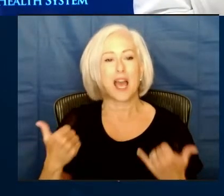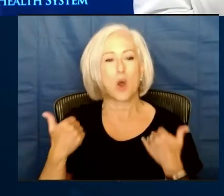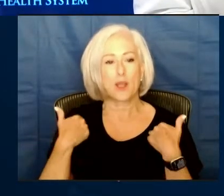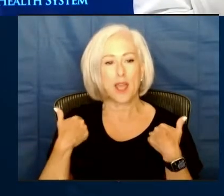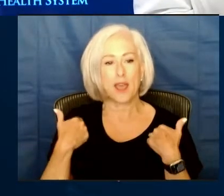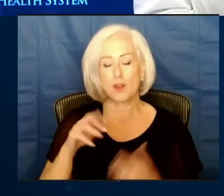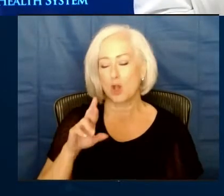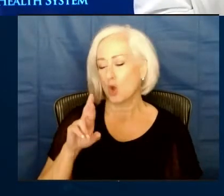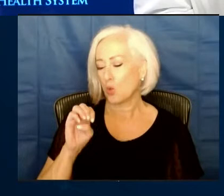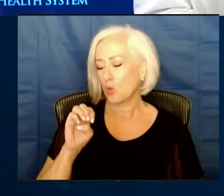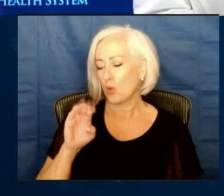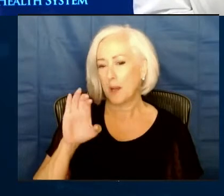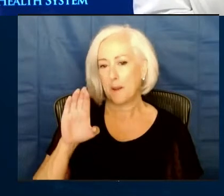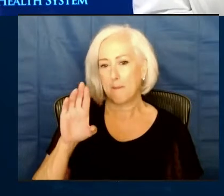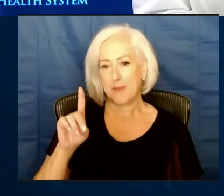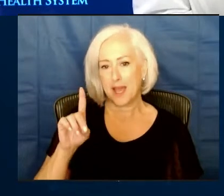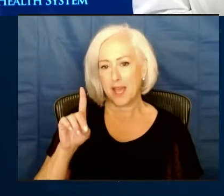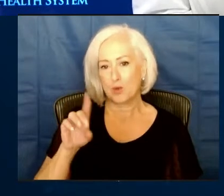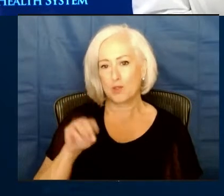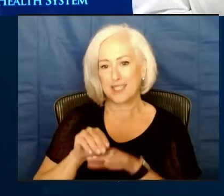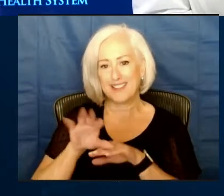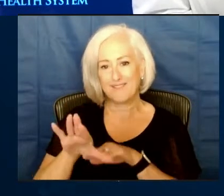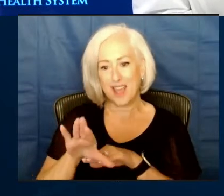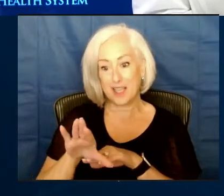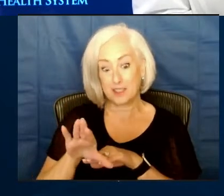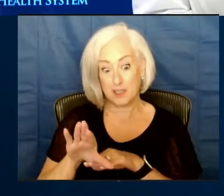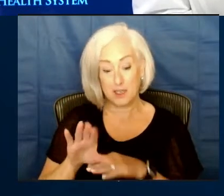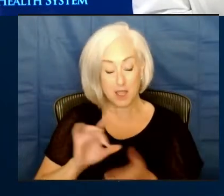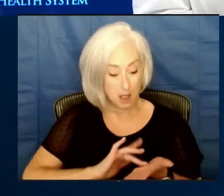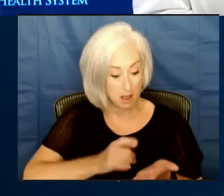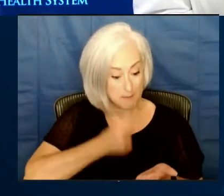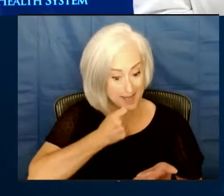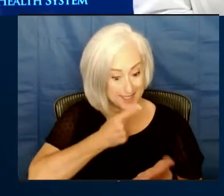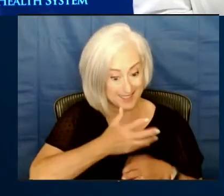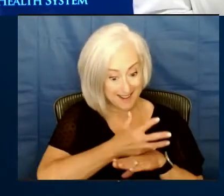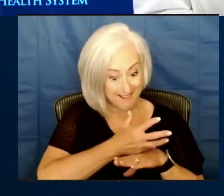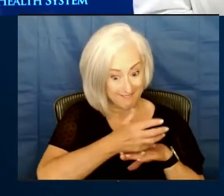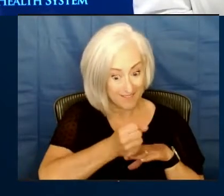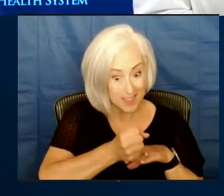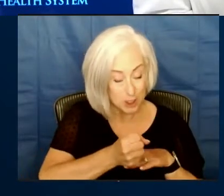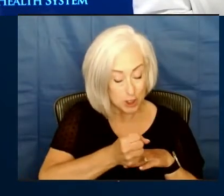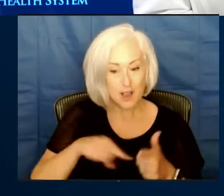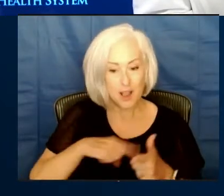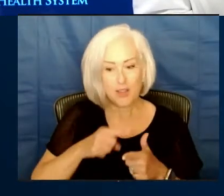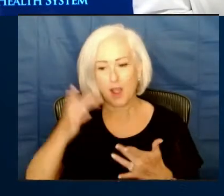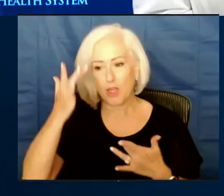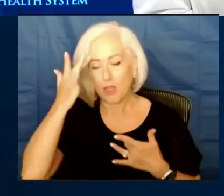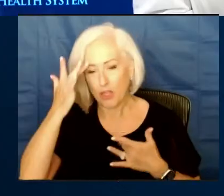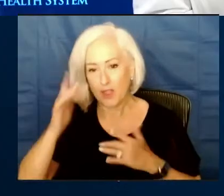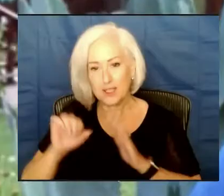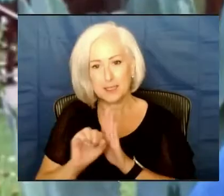and then you get more symptoms. Should people be concerned about that, or should that prevent you from using Paxlovid?